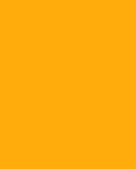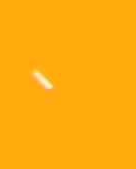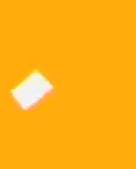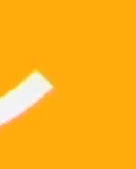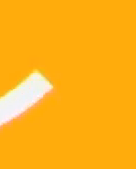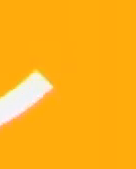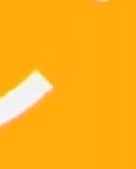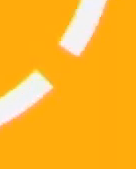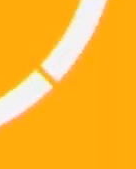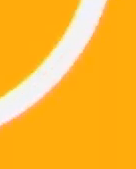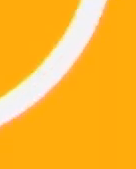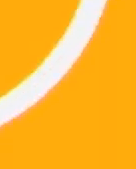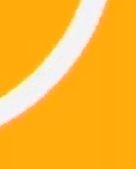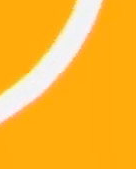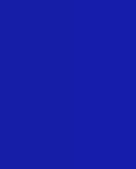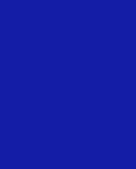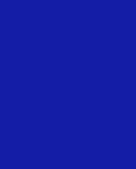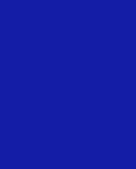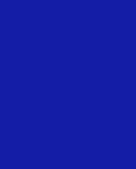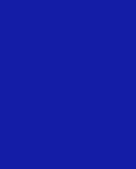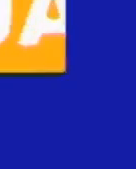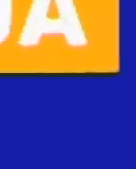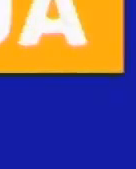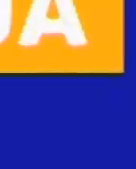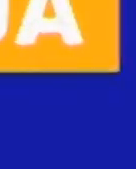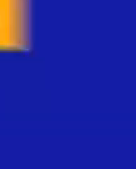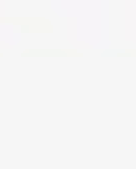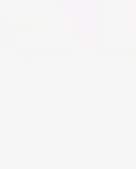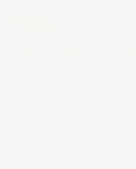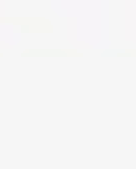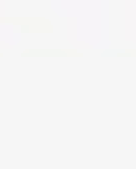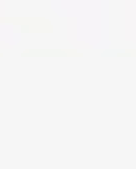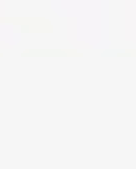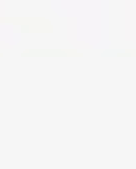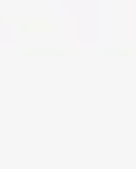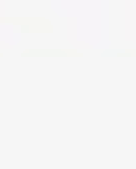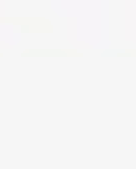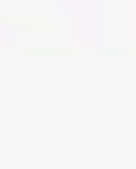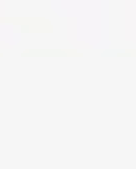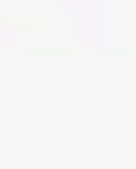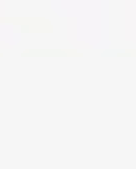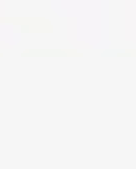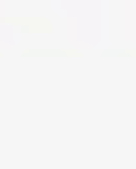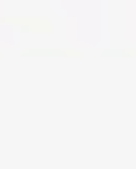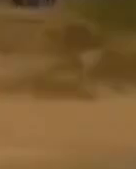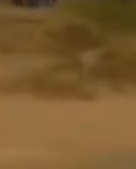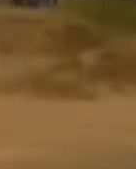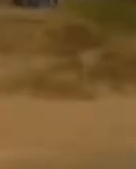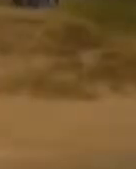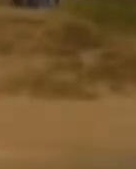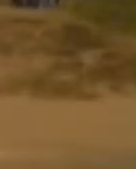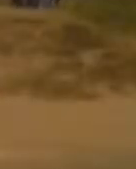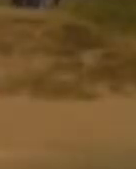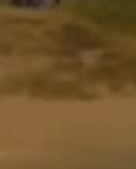www.quickbid.co.ke. Kumbuka, bid ya chini zaidi ya kipekee ndio hununua. QuickBid, bidhaa bora kwa bei ya chini.